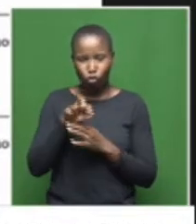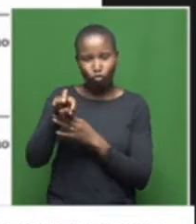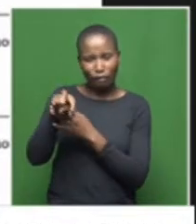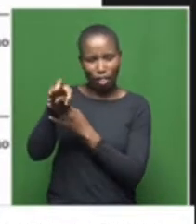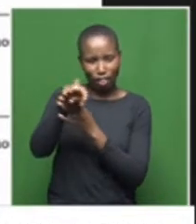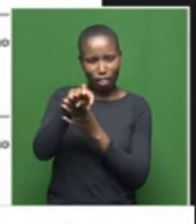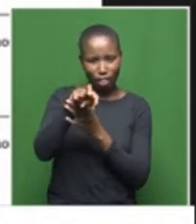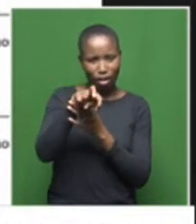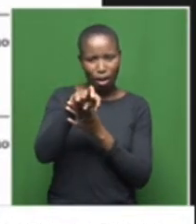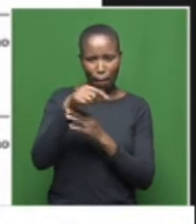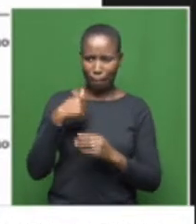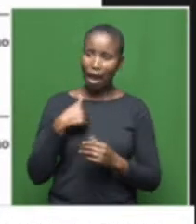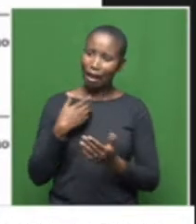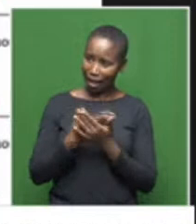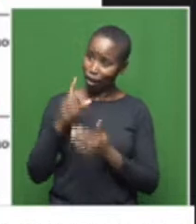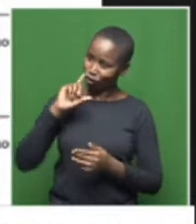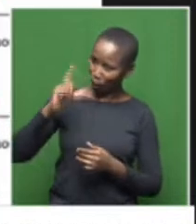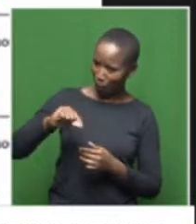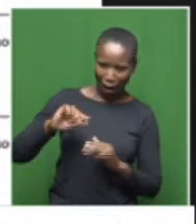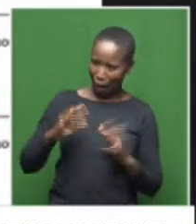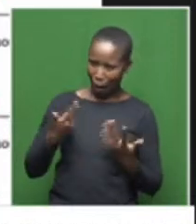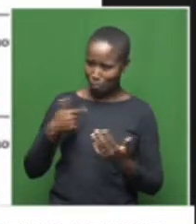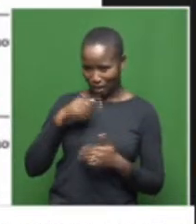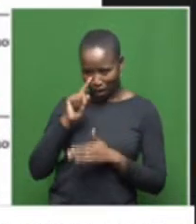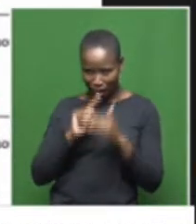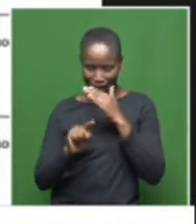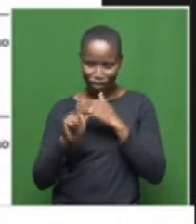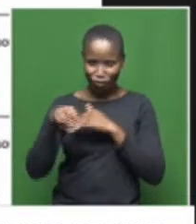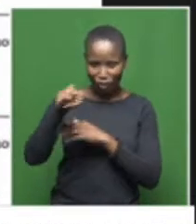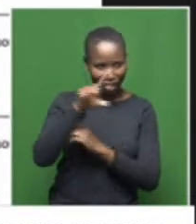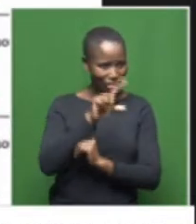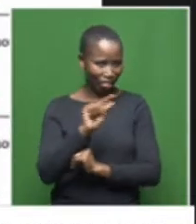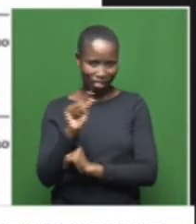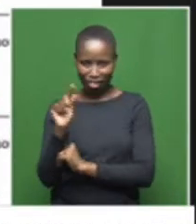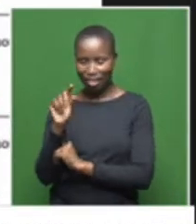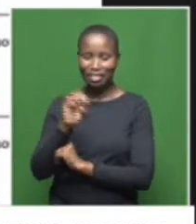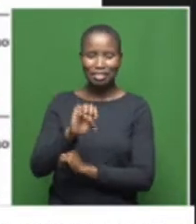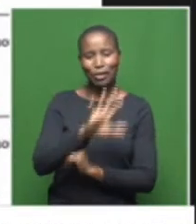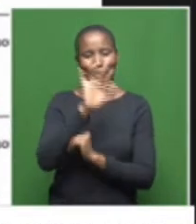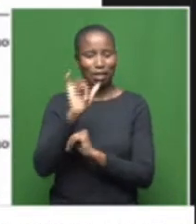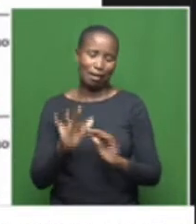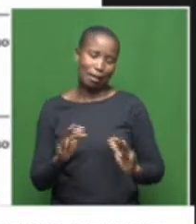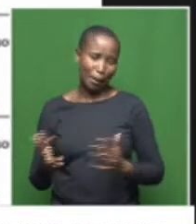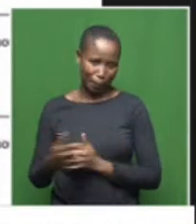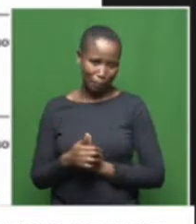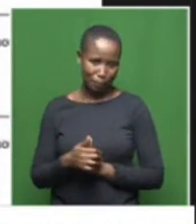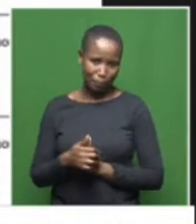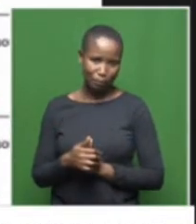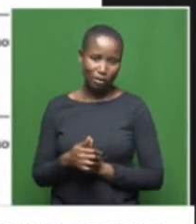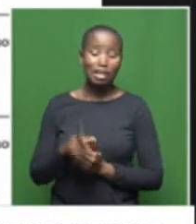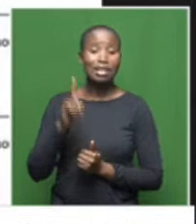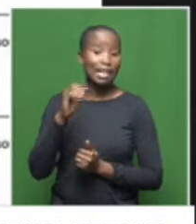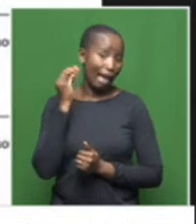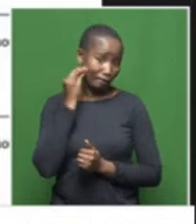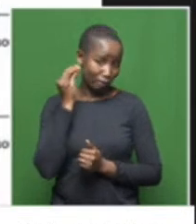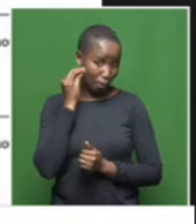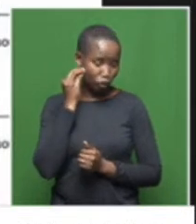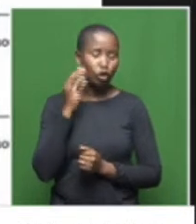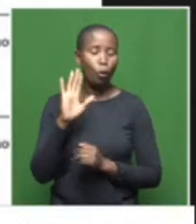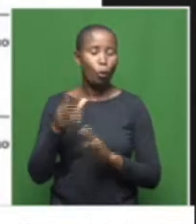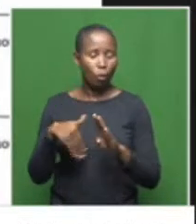it easier and cheaper to travel into South Africa and out of South Africa. Details will only be available after